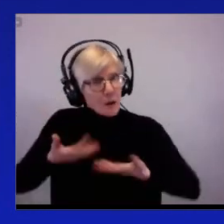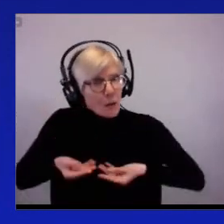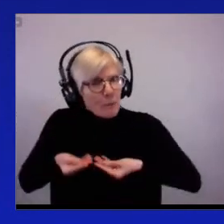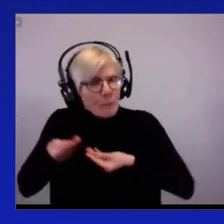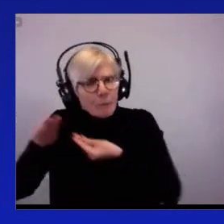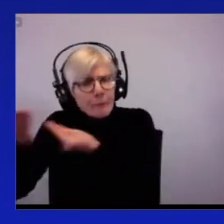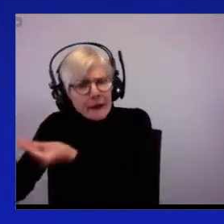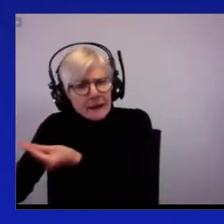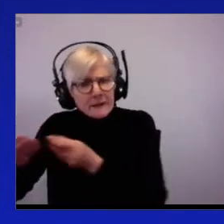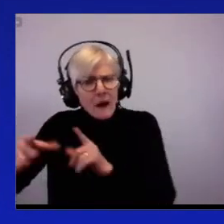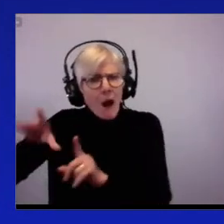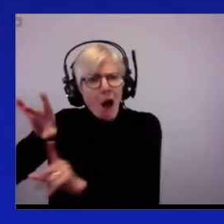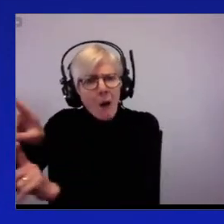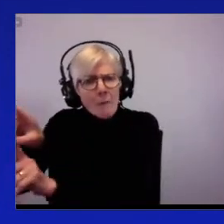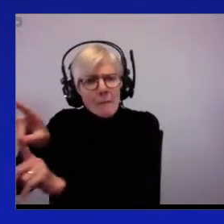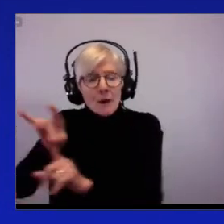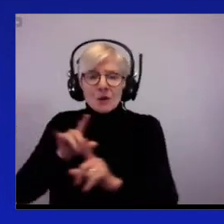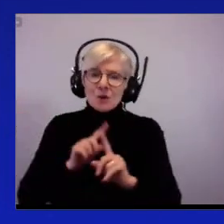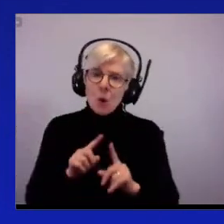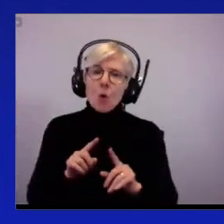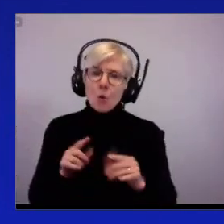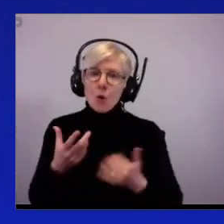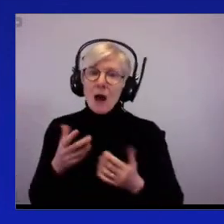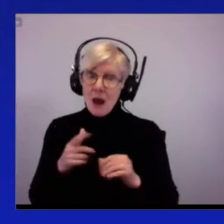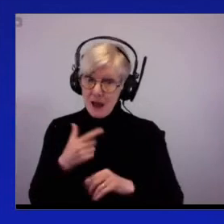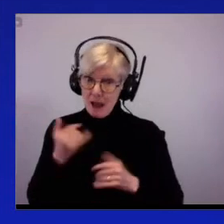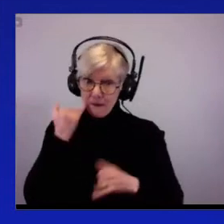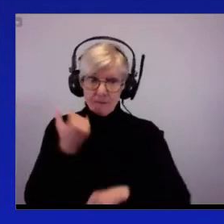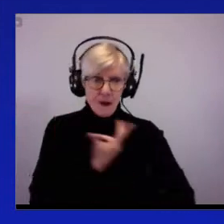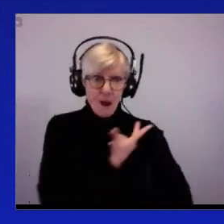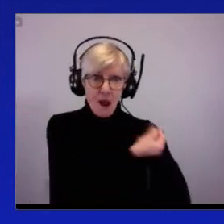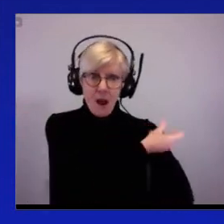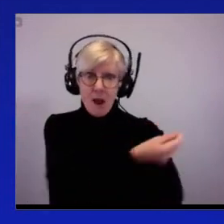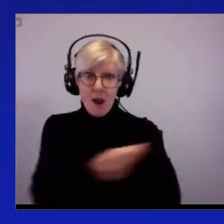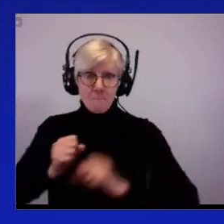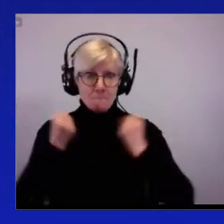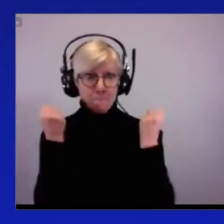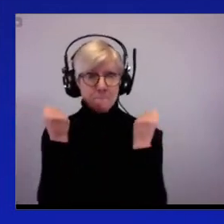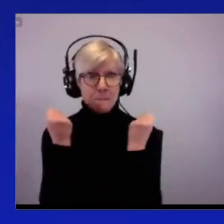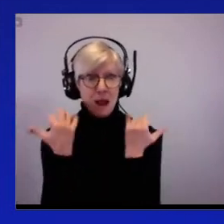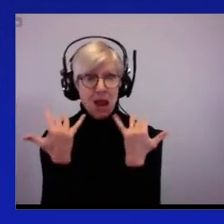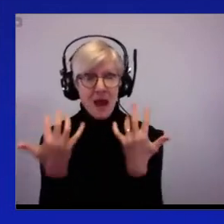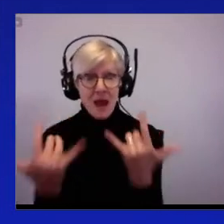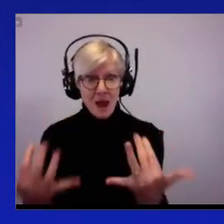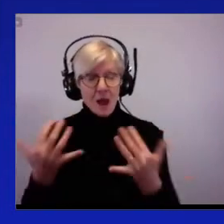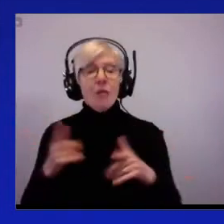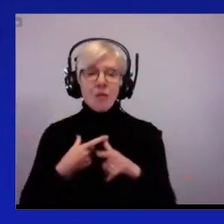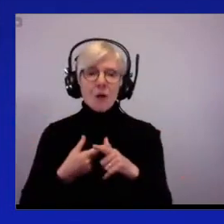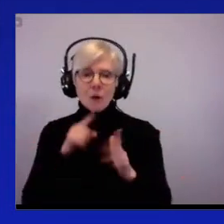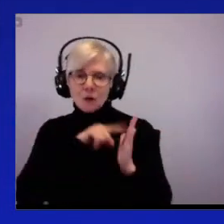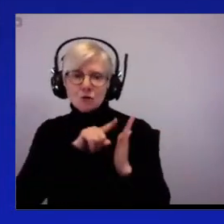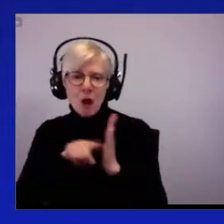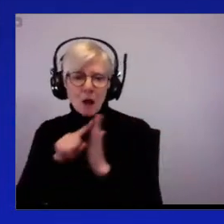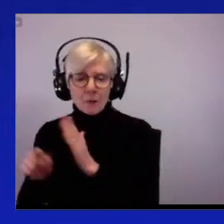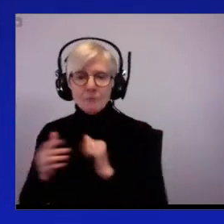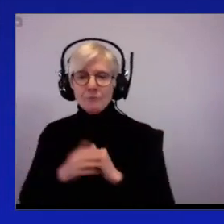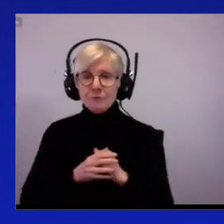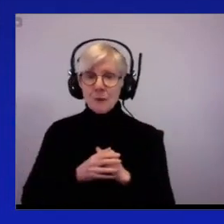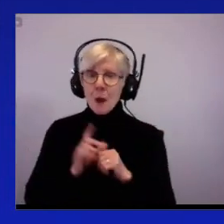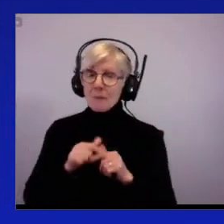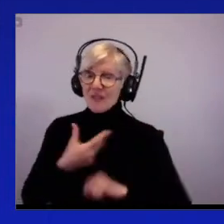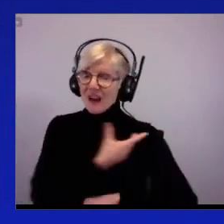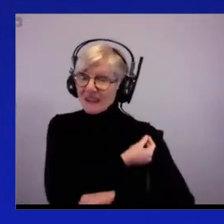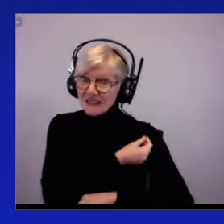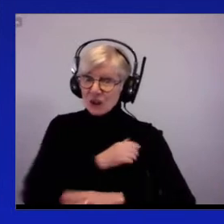of the population is immunized. We'll be able to assess this. But at this time, we can't assume that the vaccine stops that